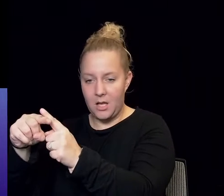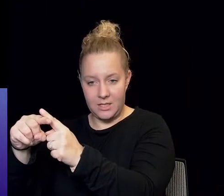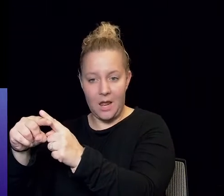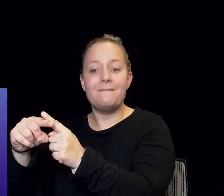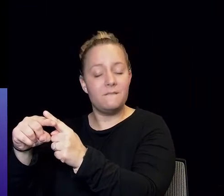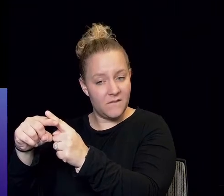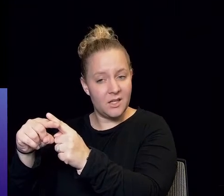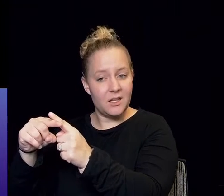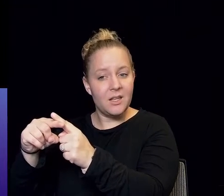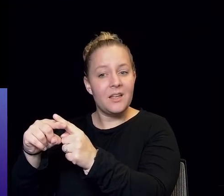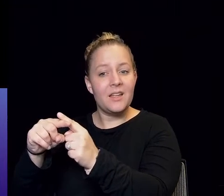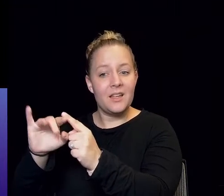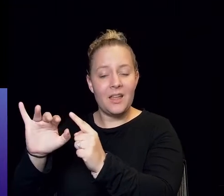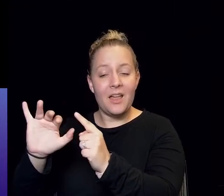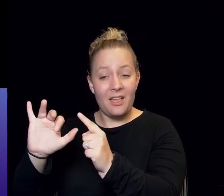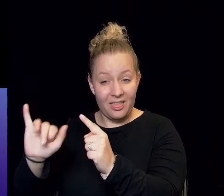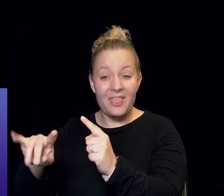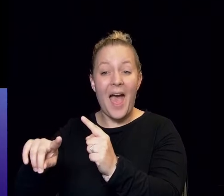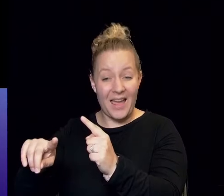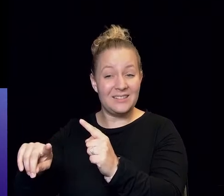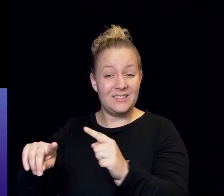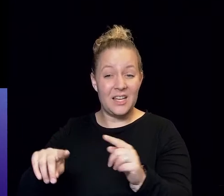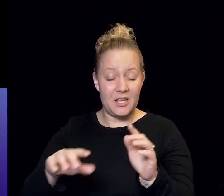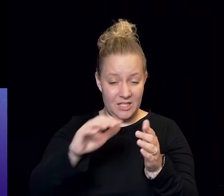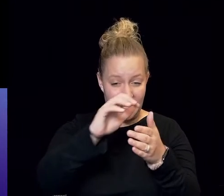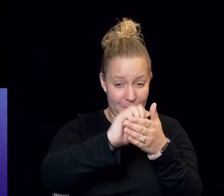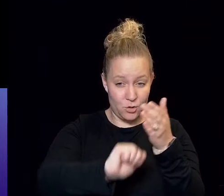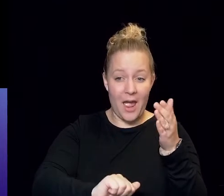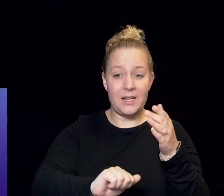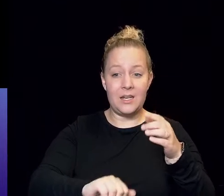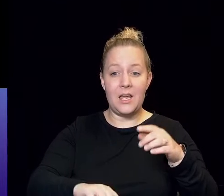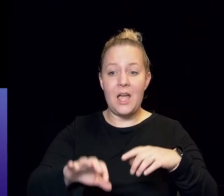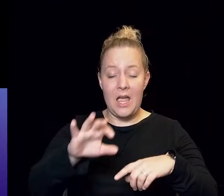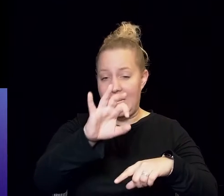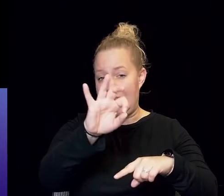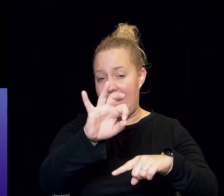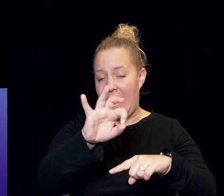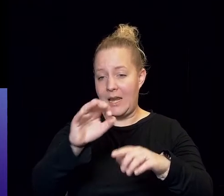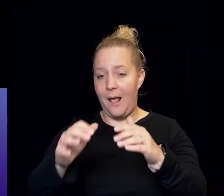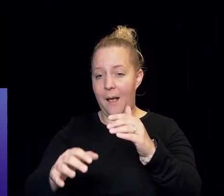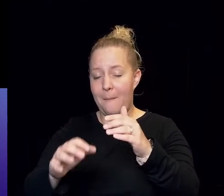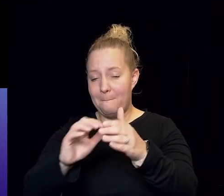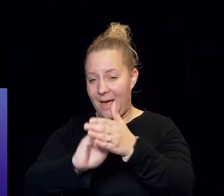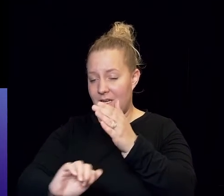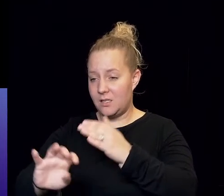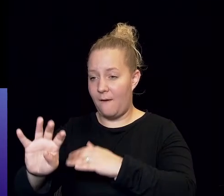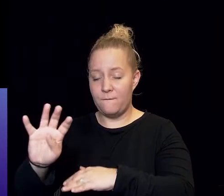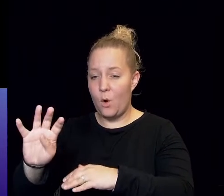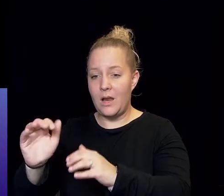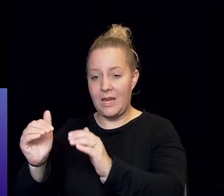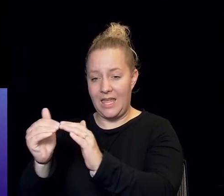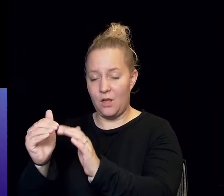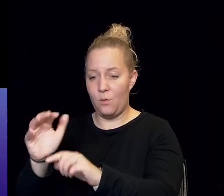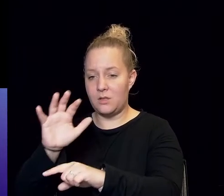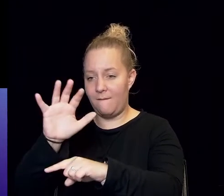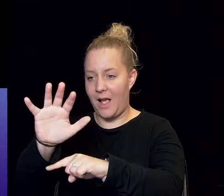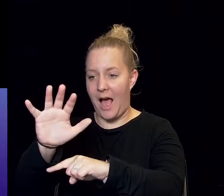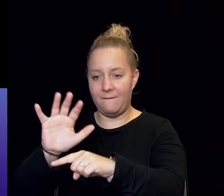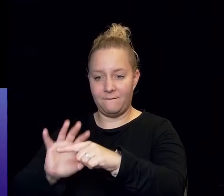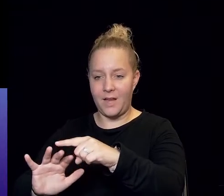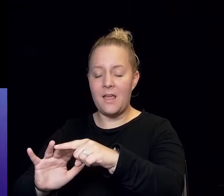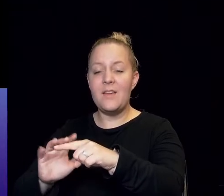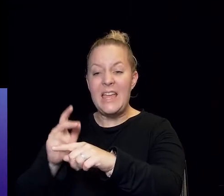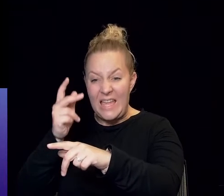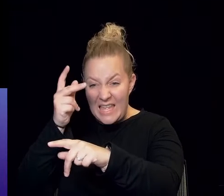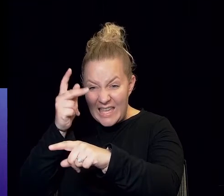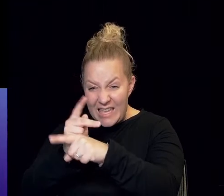DSL. Subtract them, so 9 minus 4 is 5. And then you keep the sign of the larger